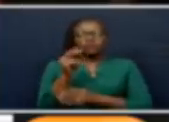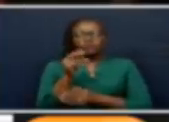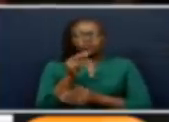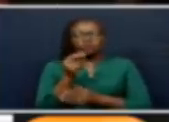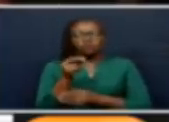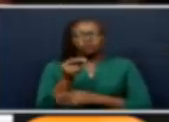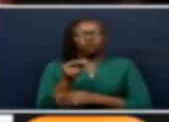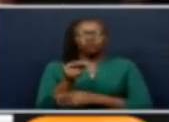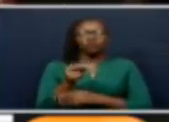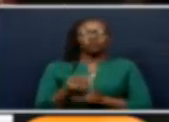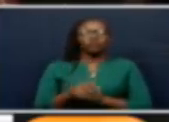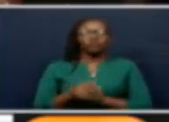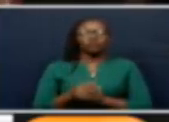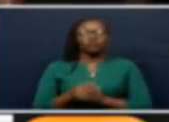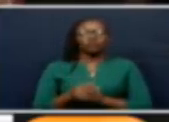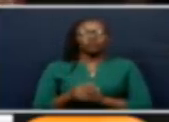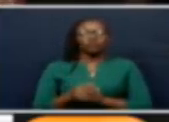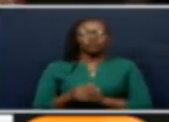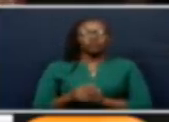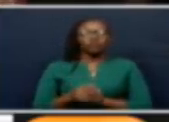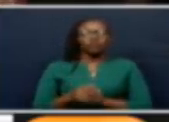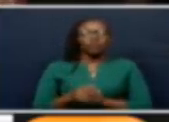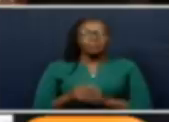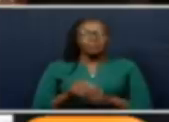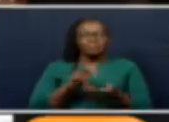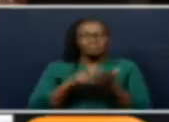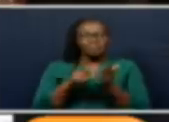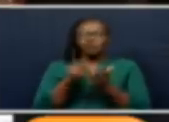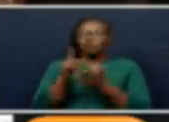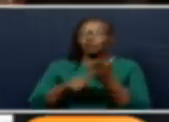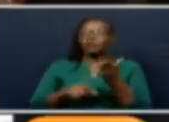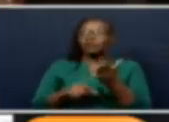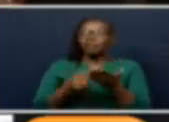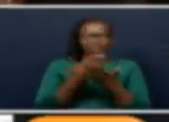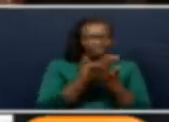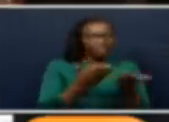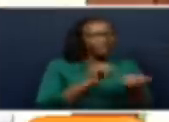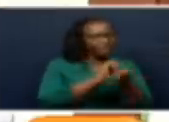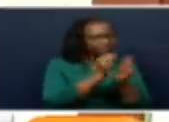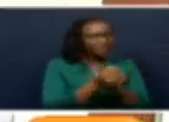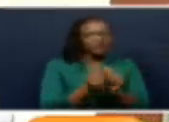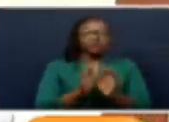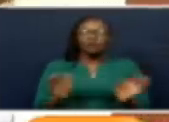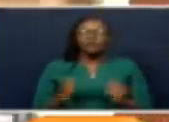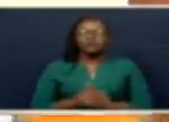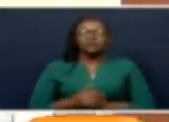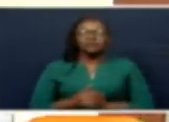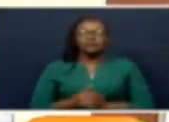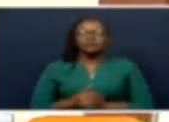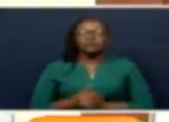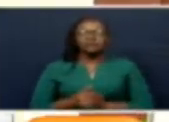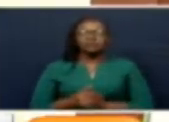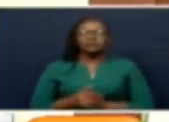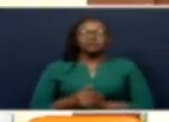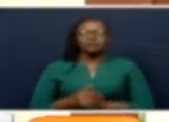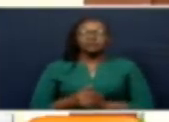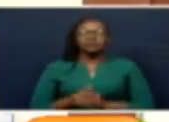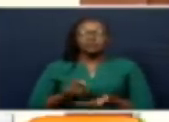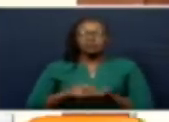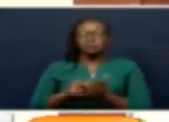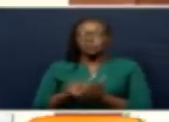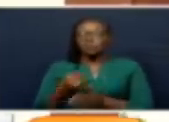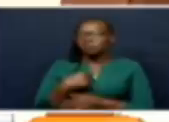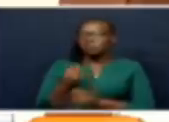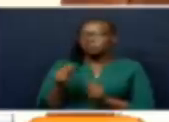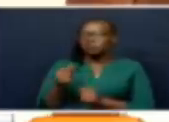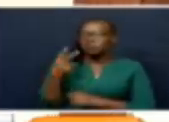Njanga. Yes. What does that mean? It means things change. Yes. So you can't be certain that this is my candidate